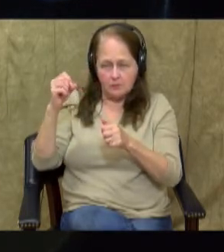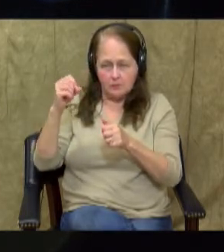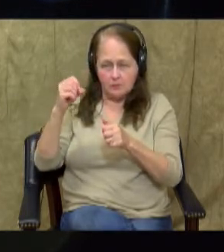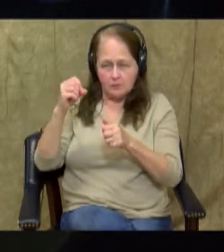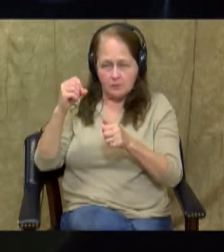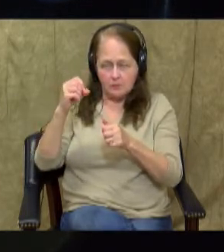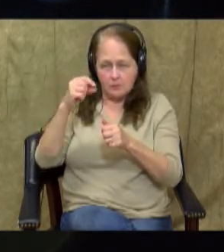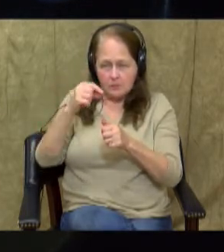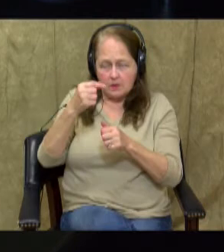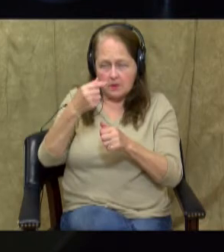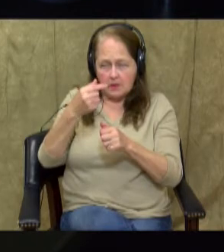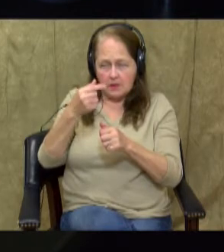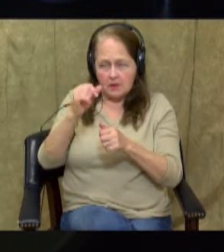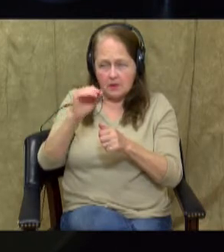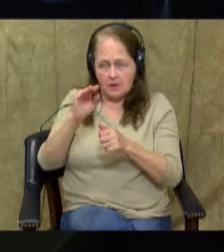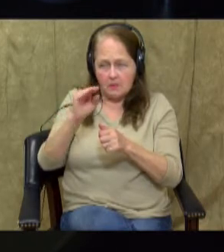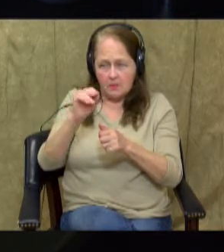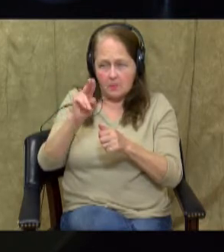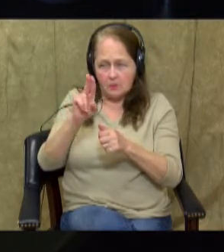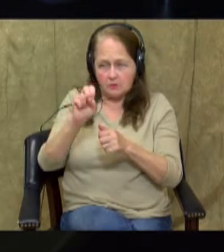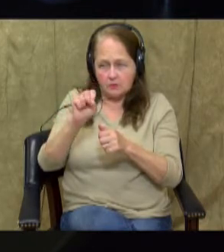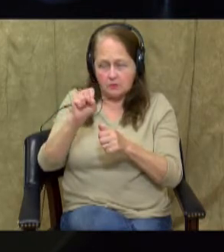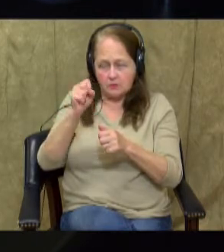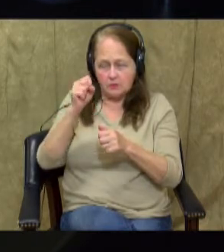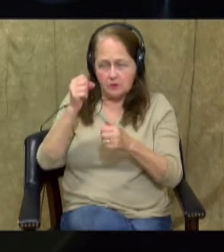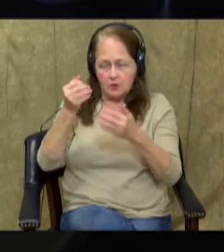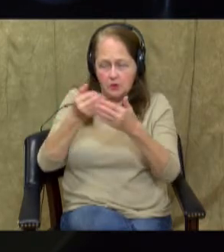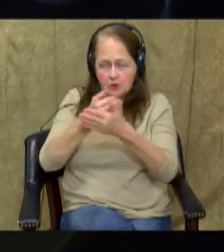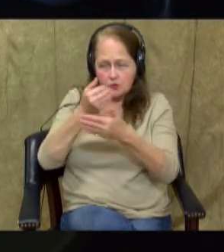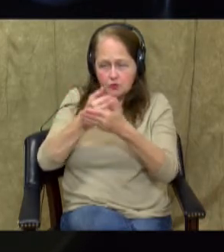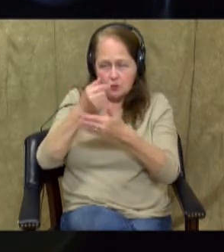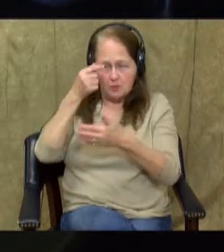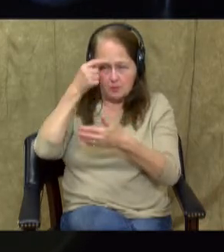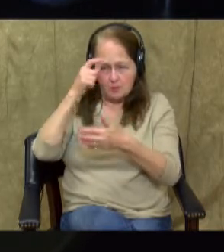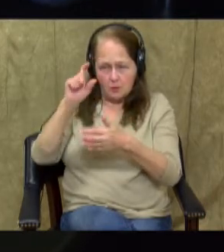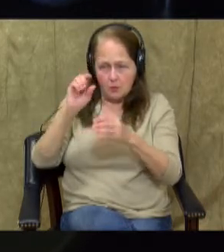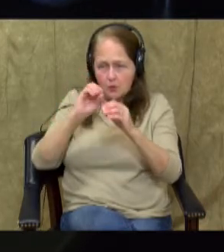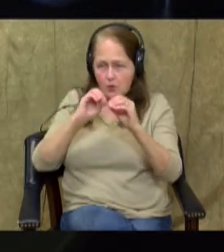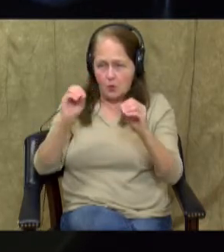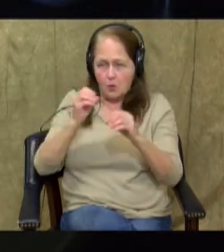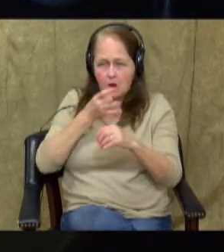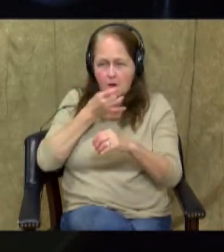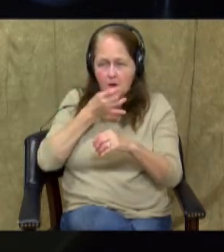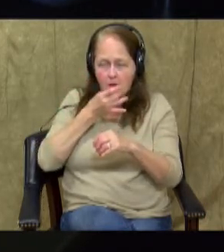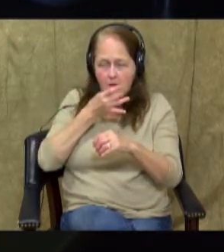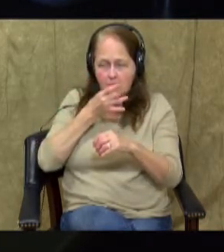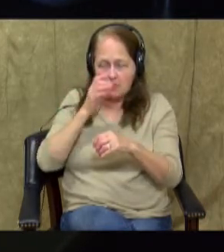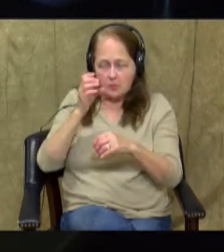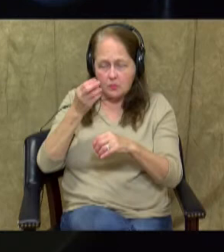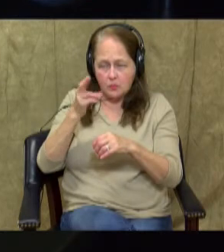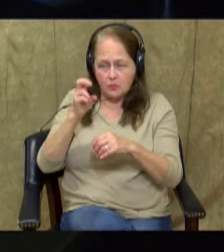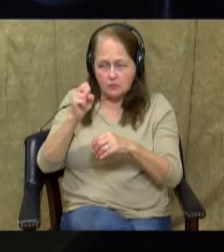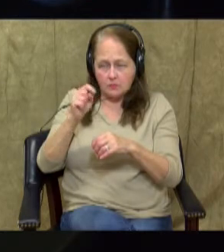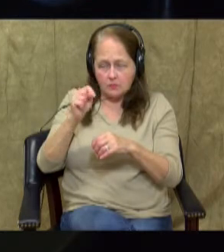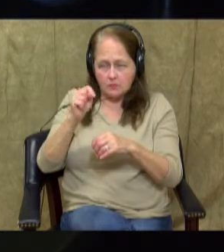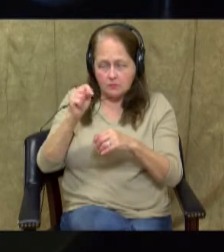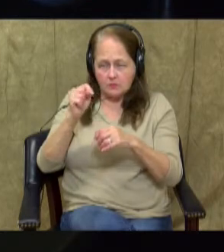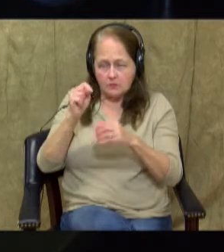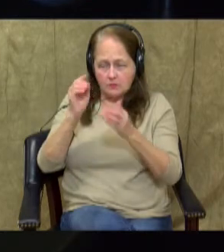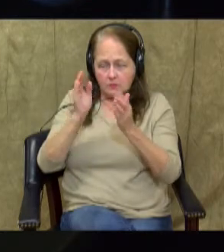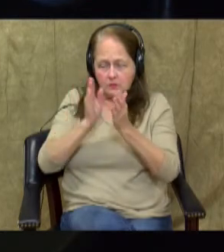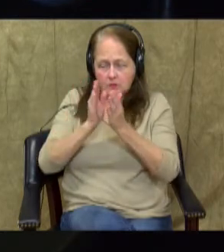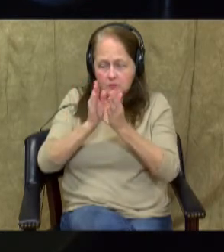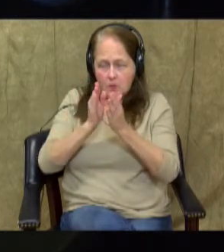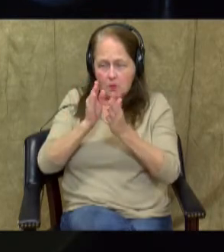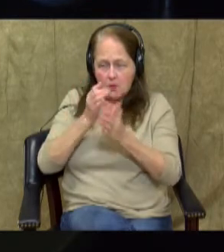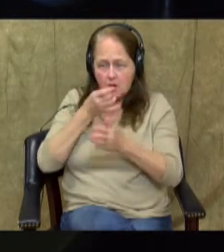This is our gibbous moon. So we went from a new moon with no light to a crescent moon with just a tiny sliver